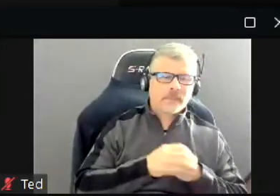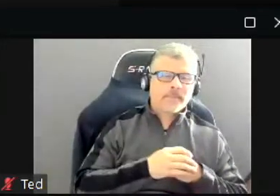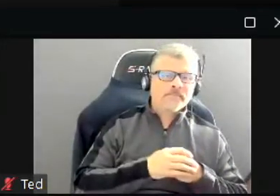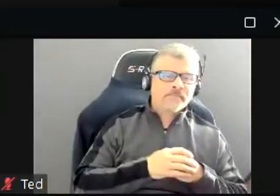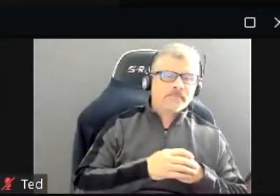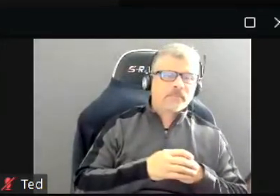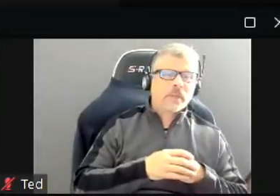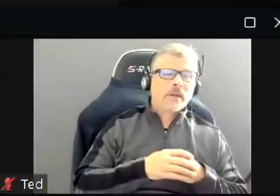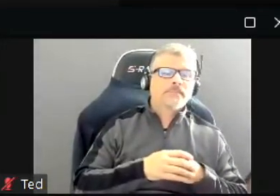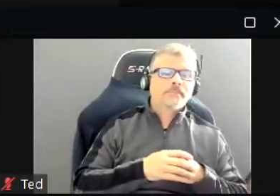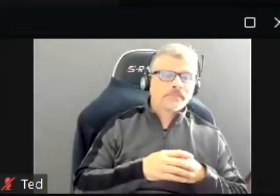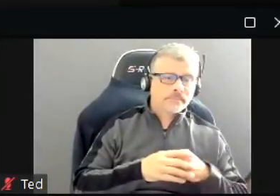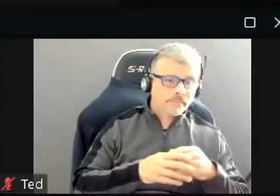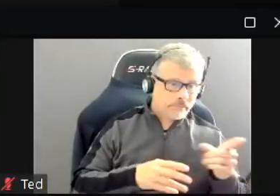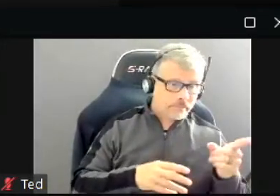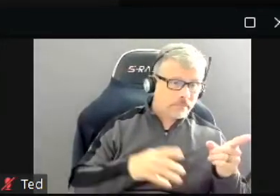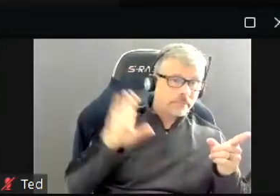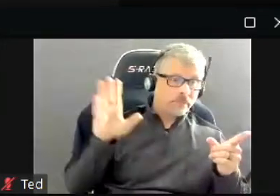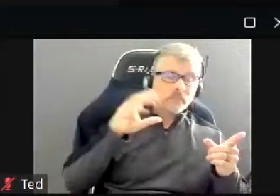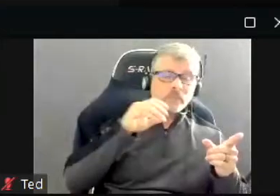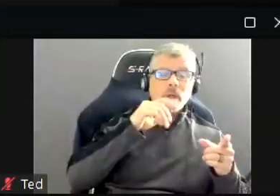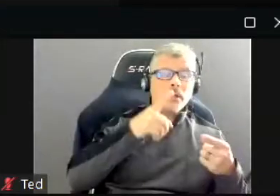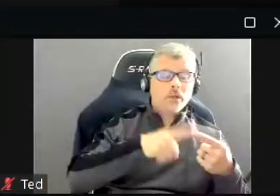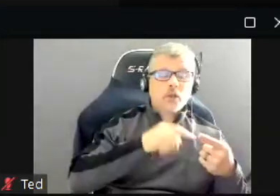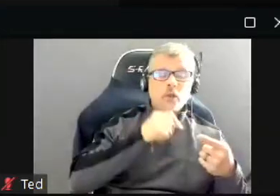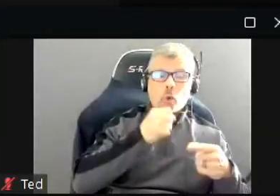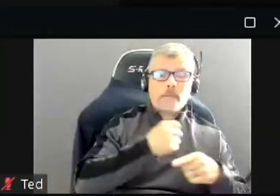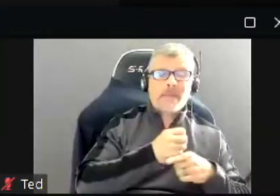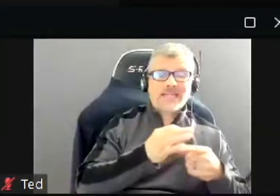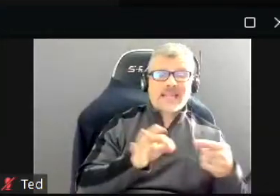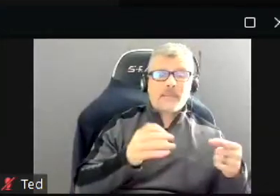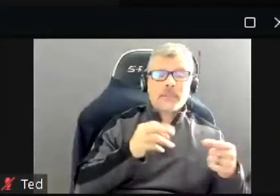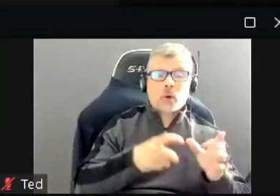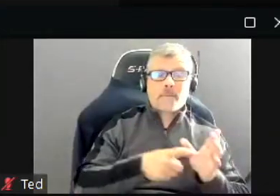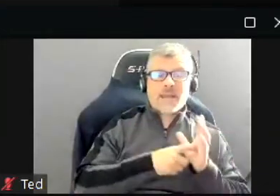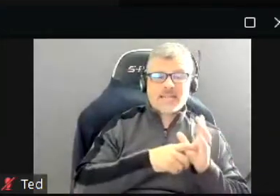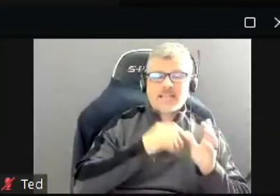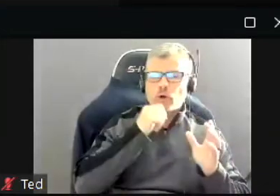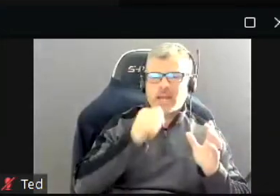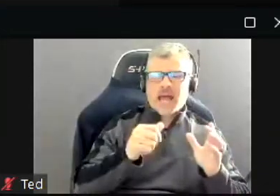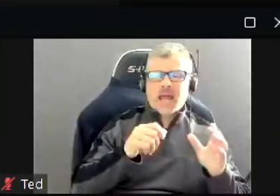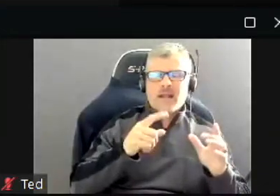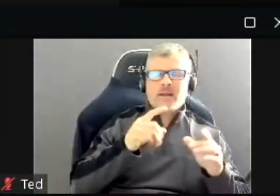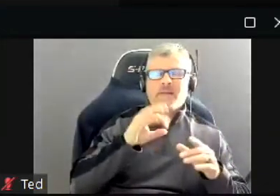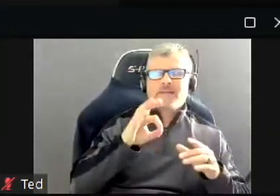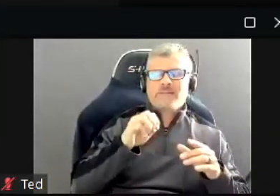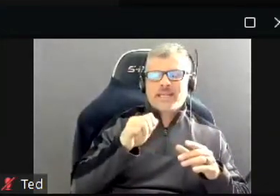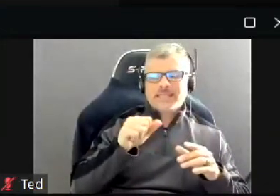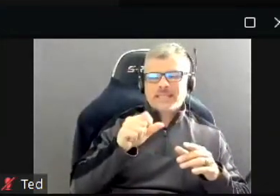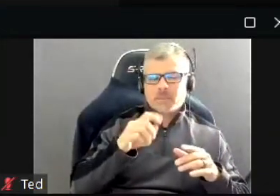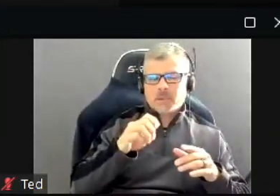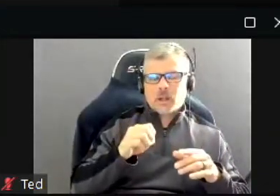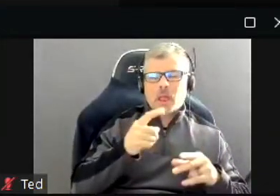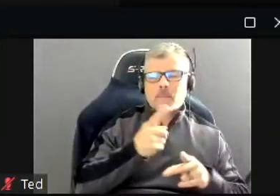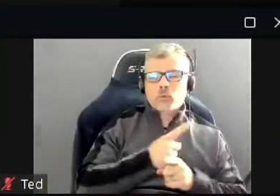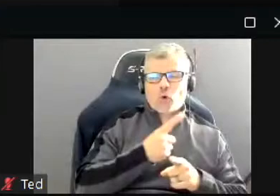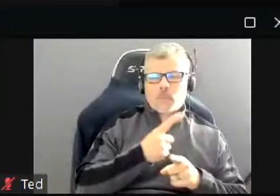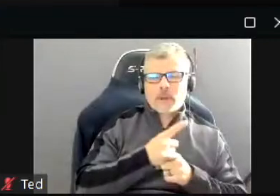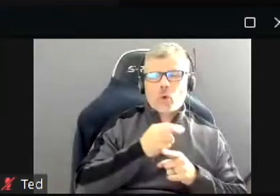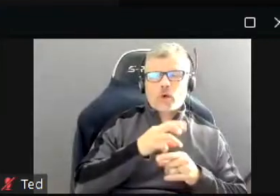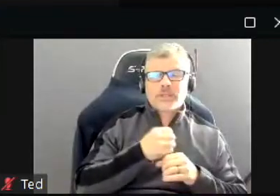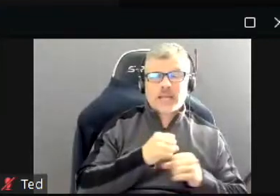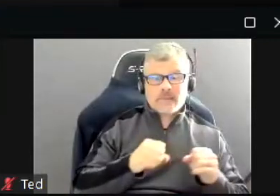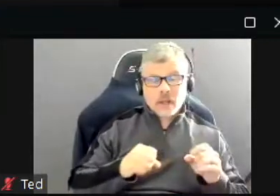I have don't make statements that are or mandates that are not feasible, appropriate, or safe. Is that